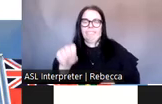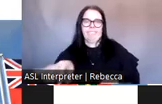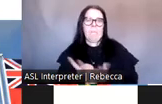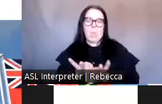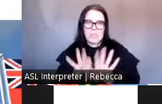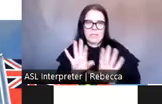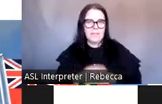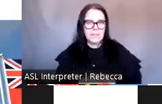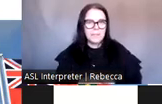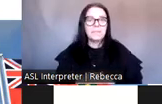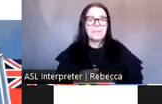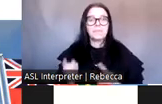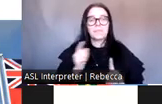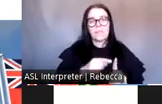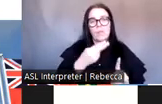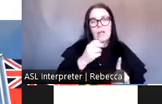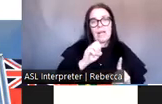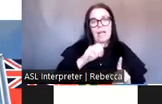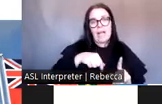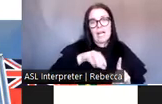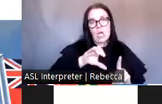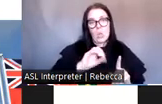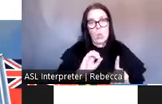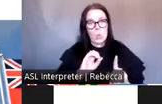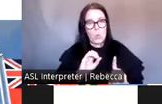So the HECO Making Sense of Micro-Credentials report in May